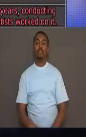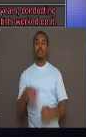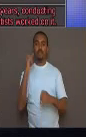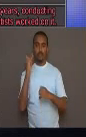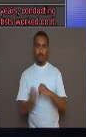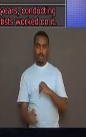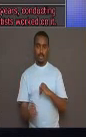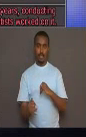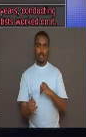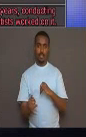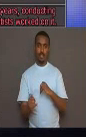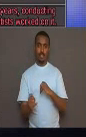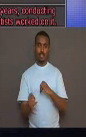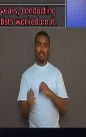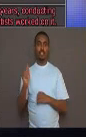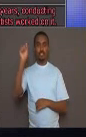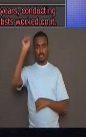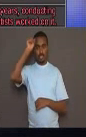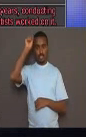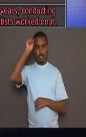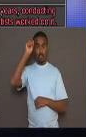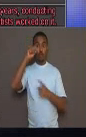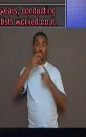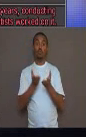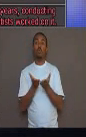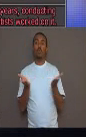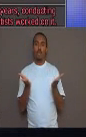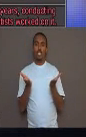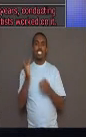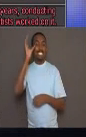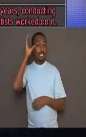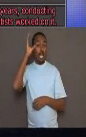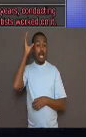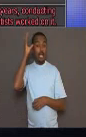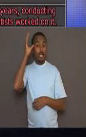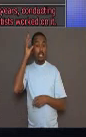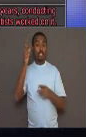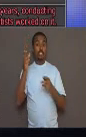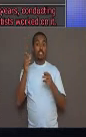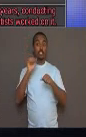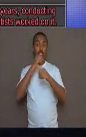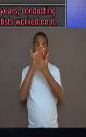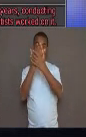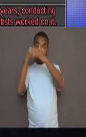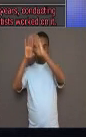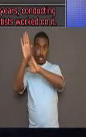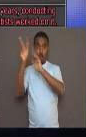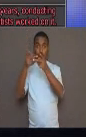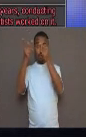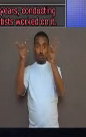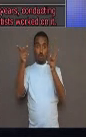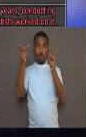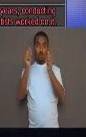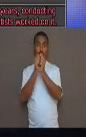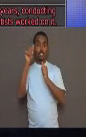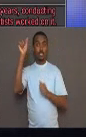Finally, there is Shenzhou, which was a Chinese space program with Yang